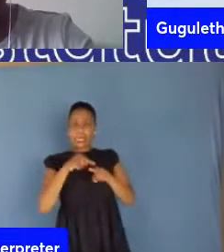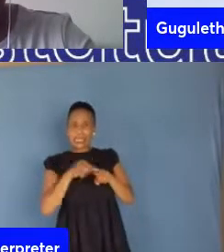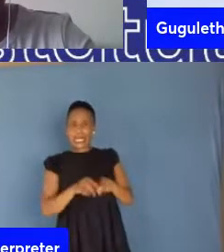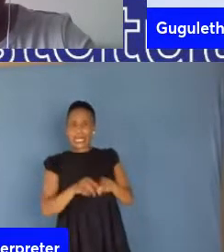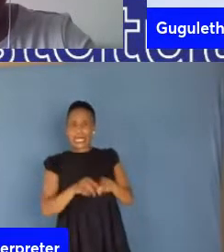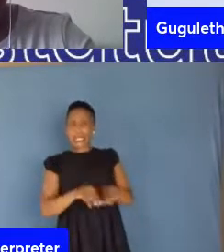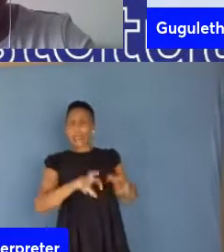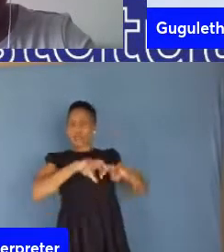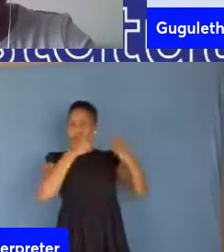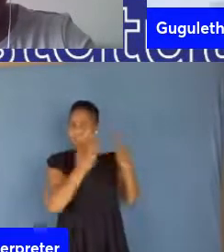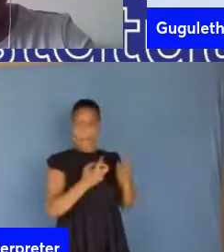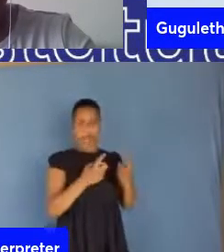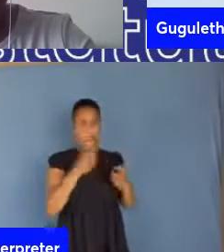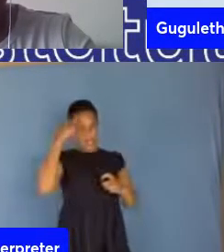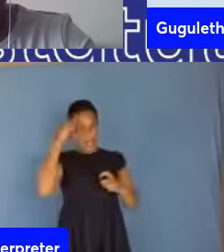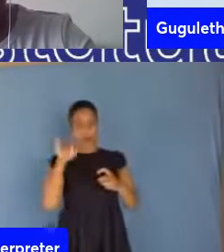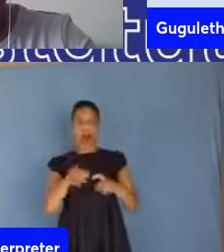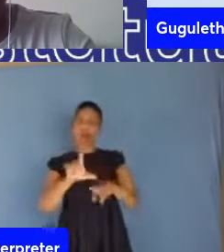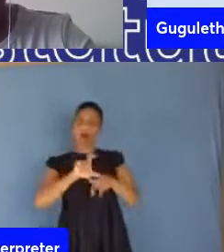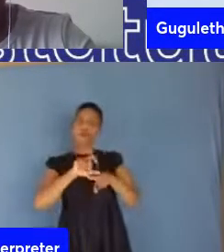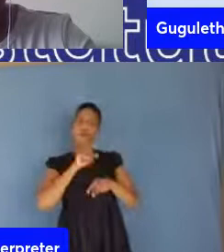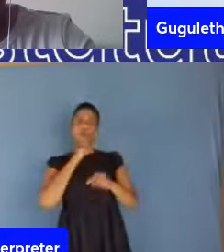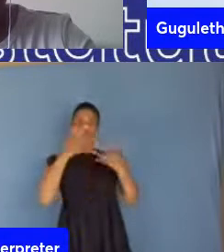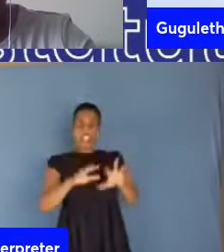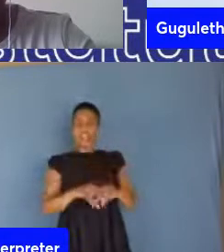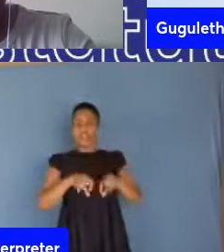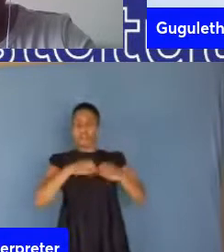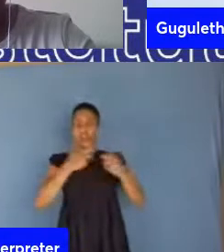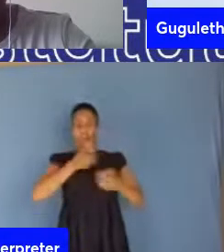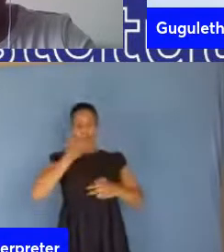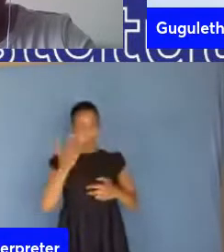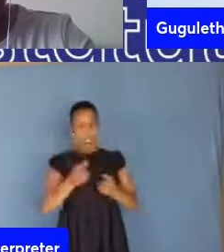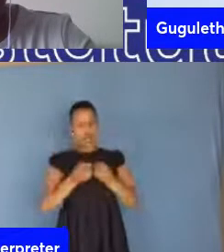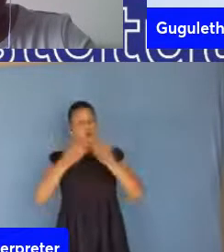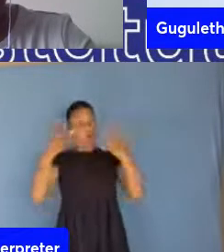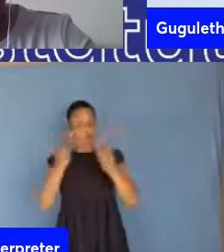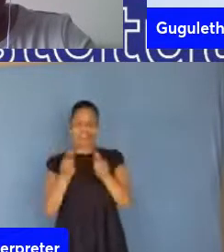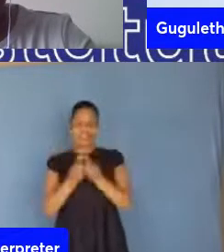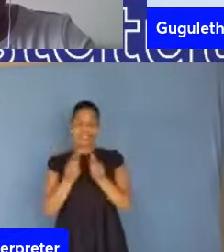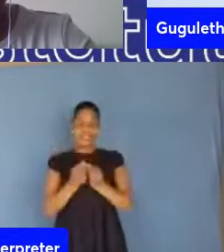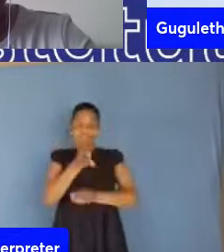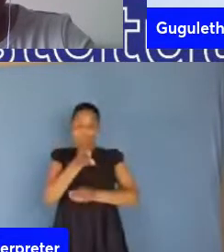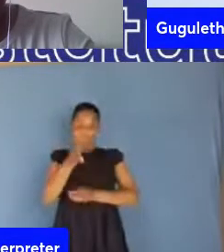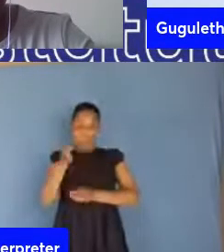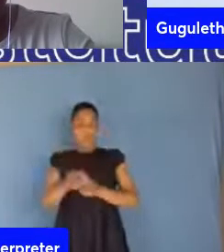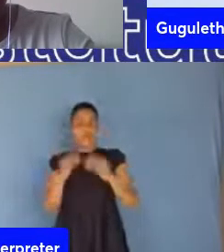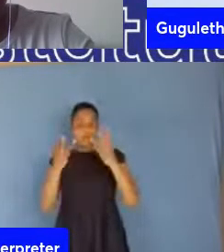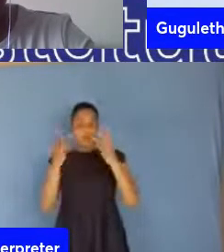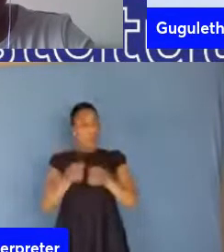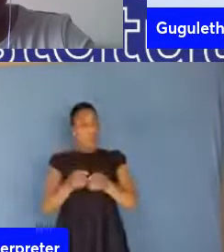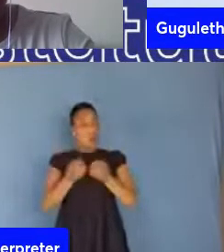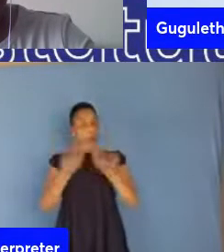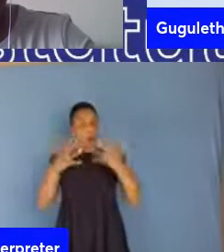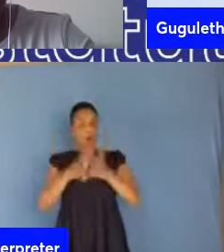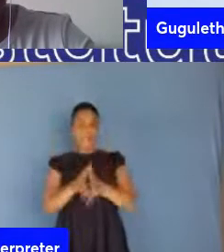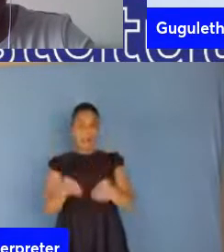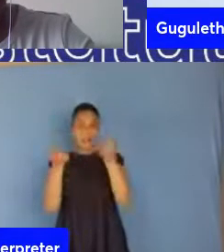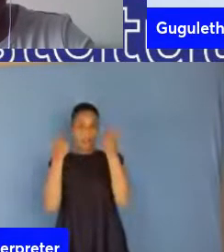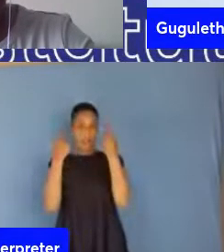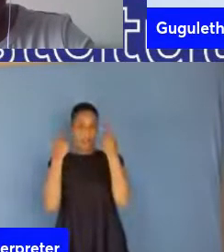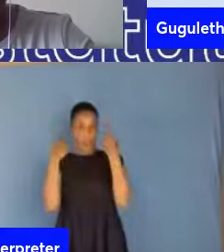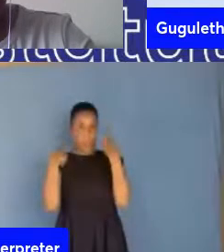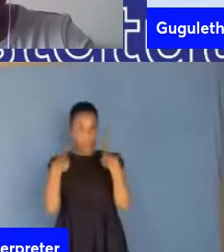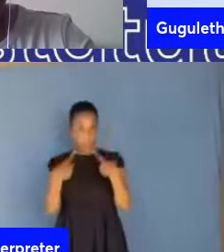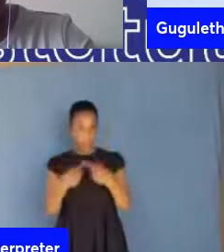of conceptual work on consent that a lot of people just don't understand, because just in our general